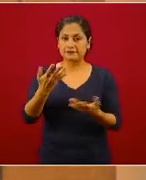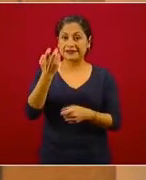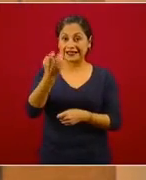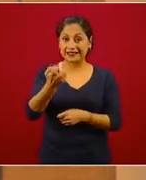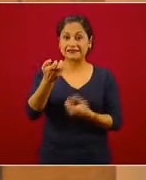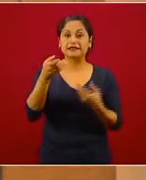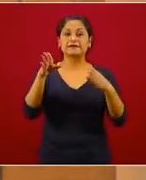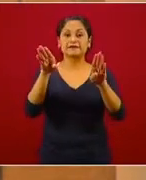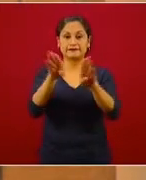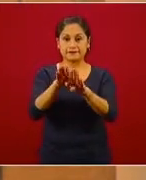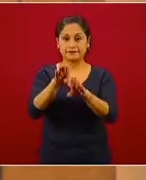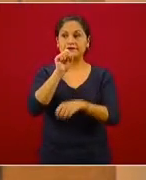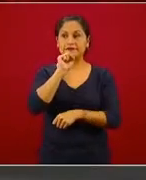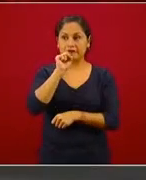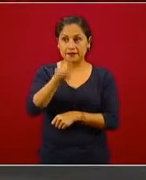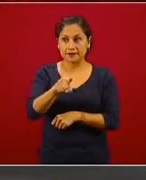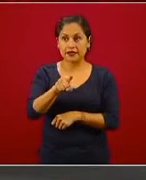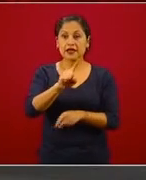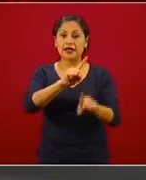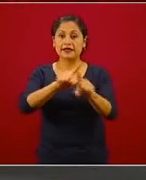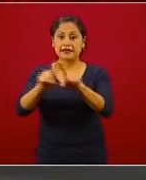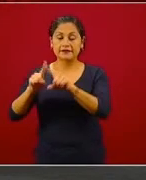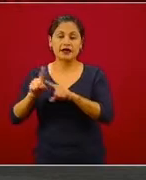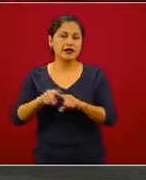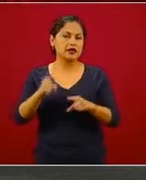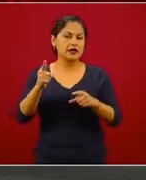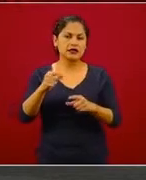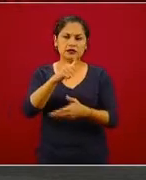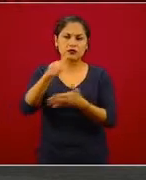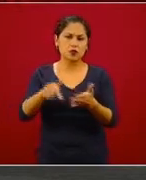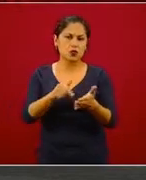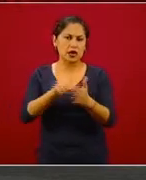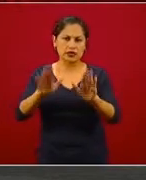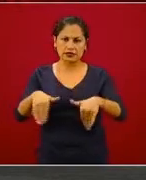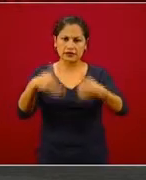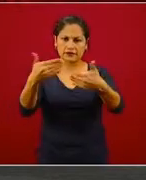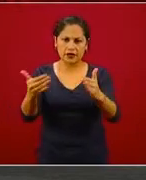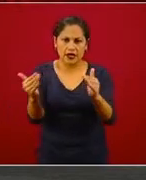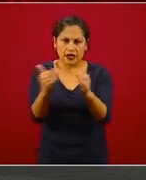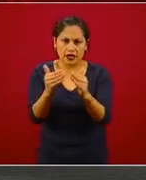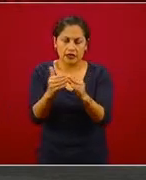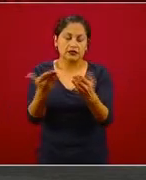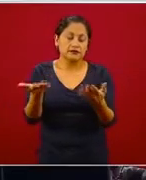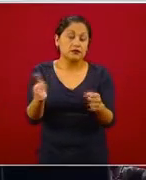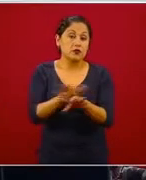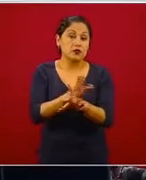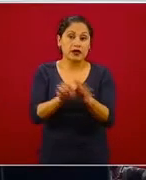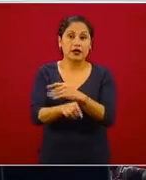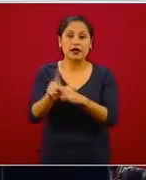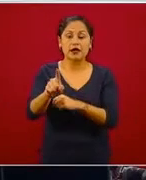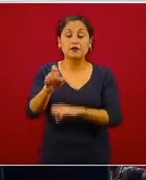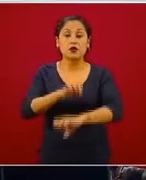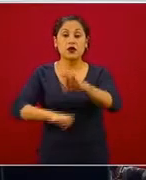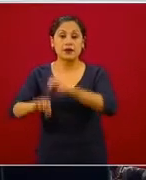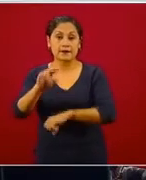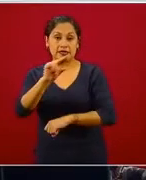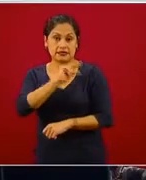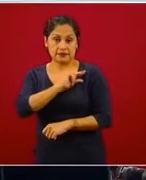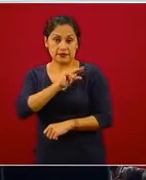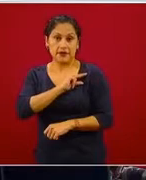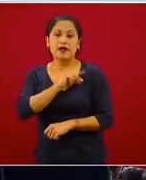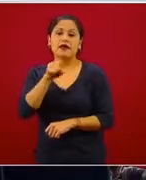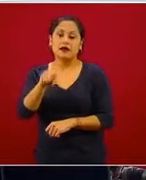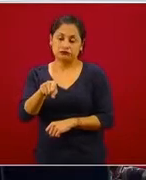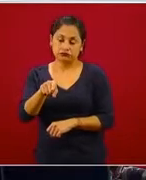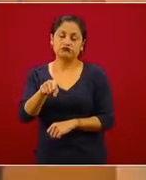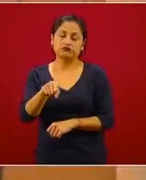everything that isn't your house, basically, just for practical purposes to let you know. When we have private